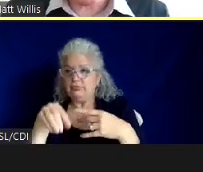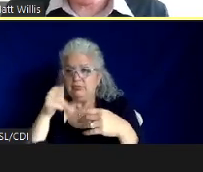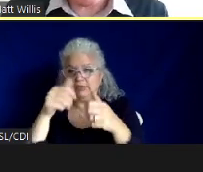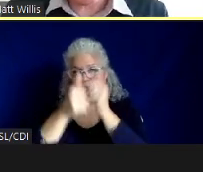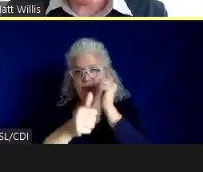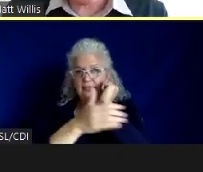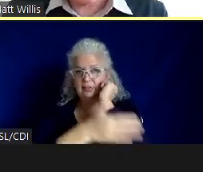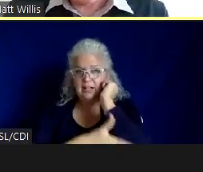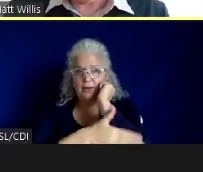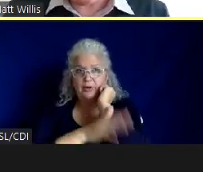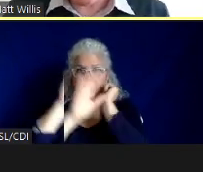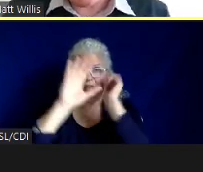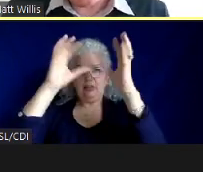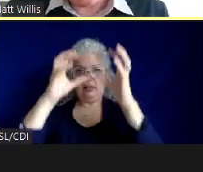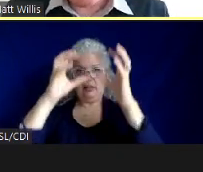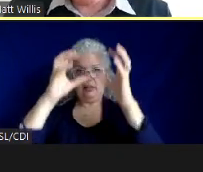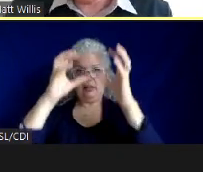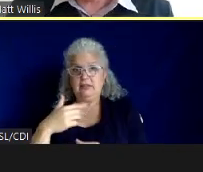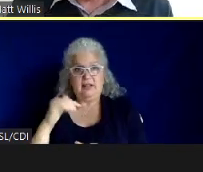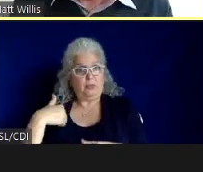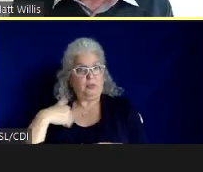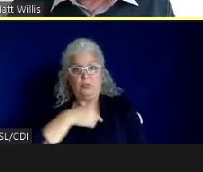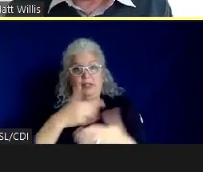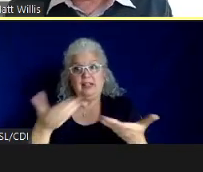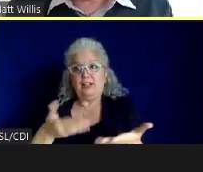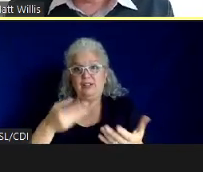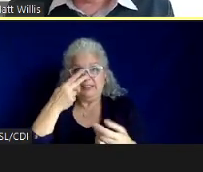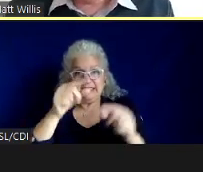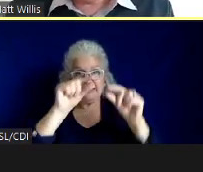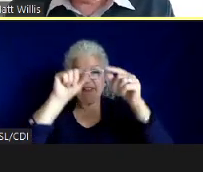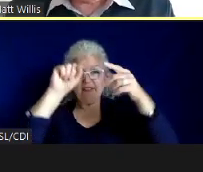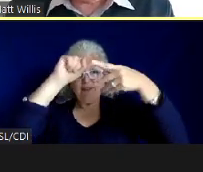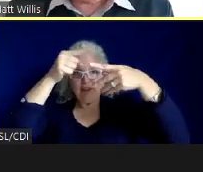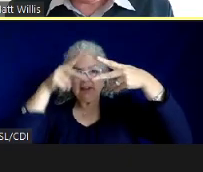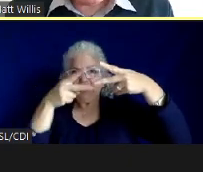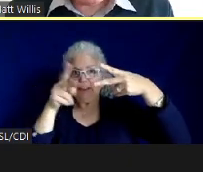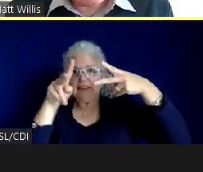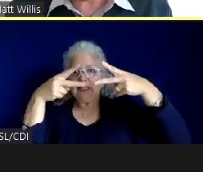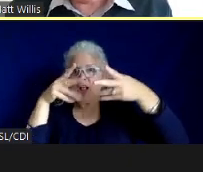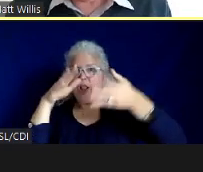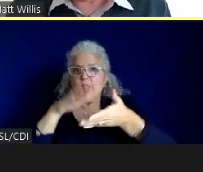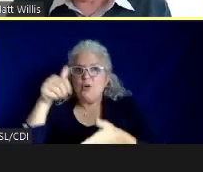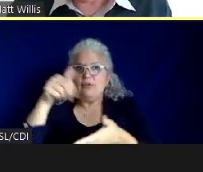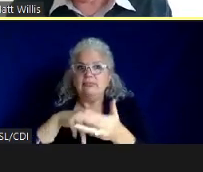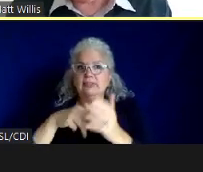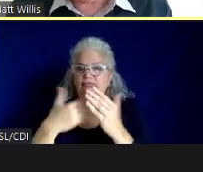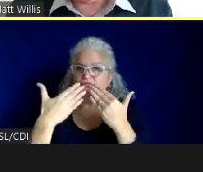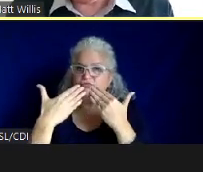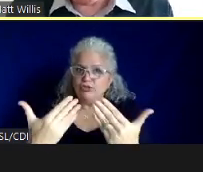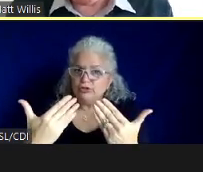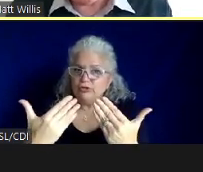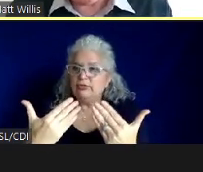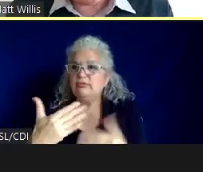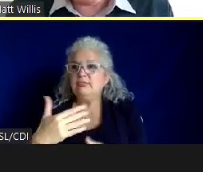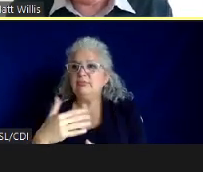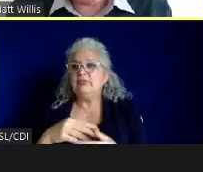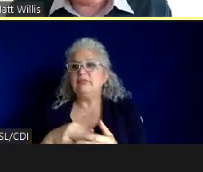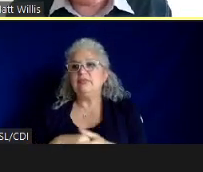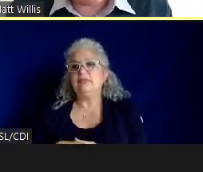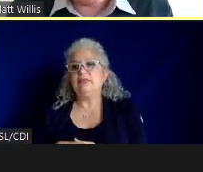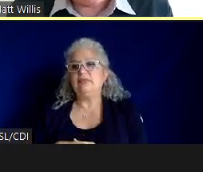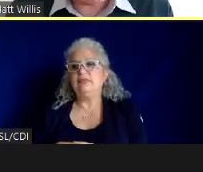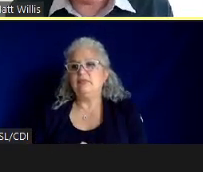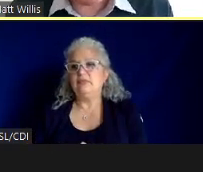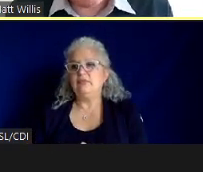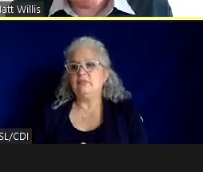second lowest case rates among those counties, which says something about how dire the situation really is across the